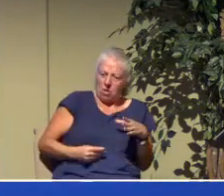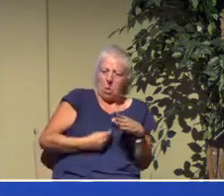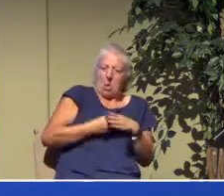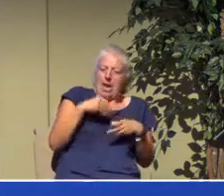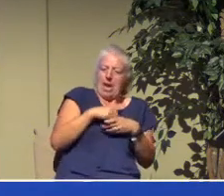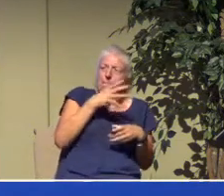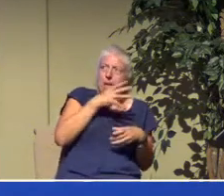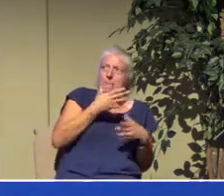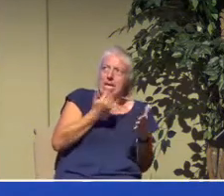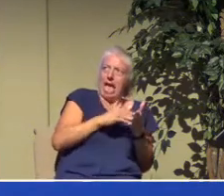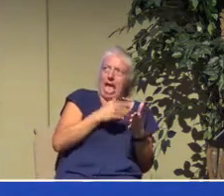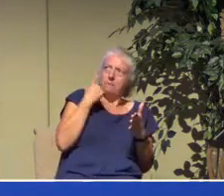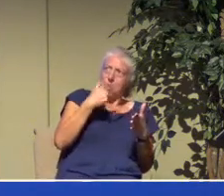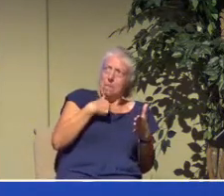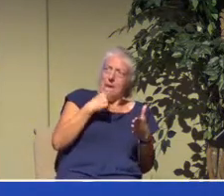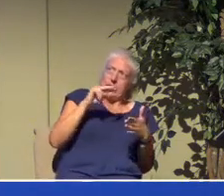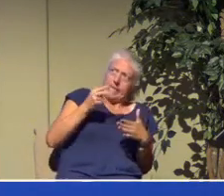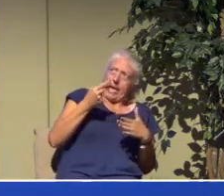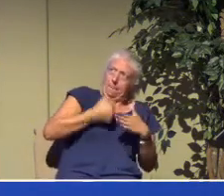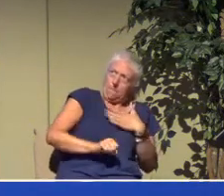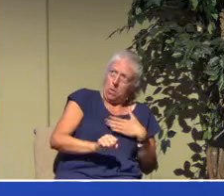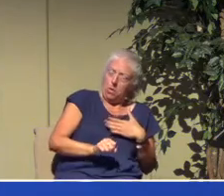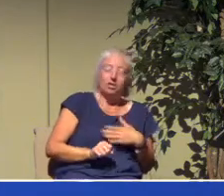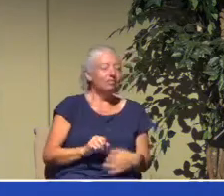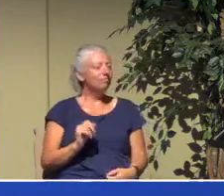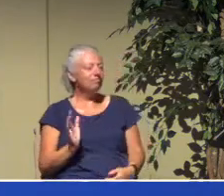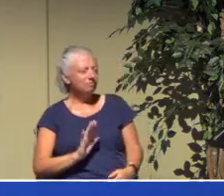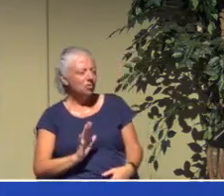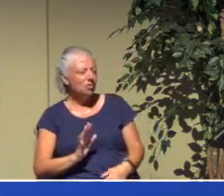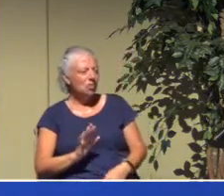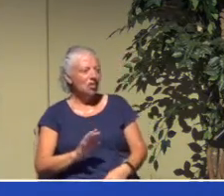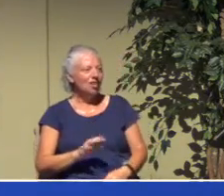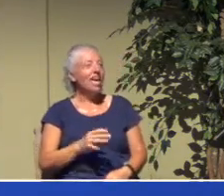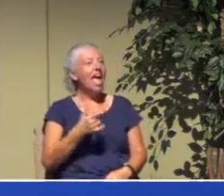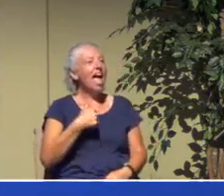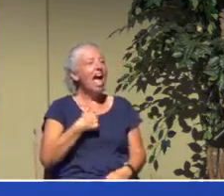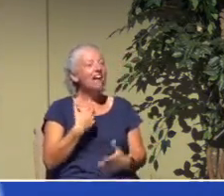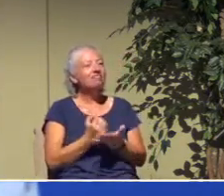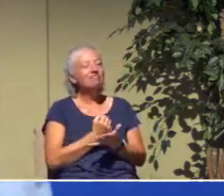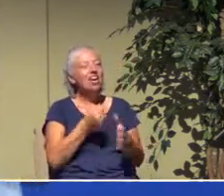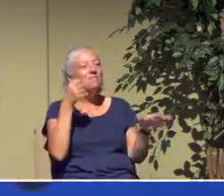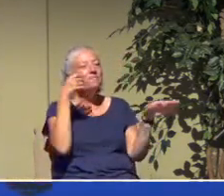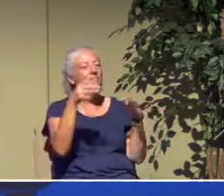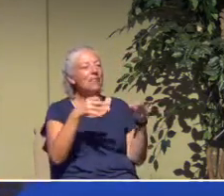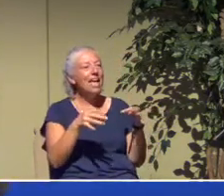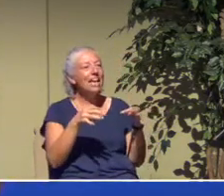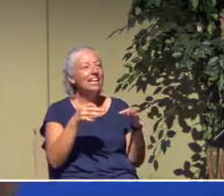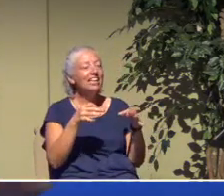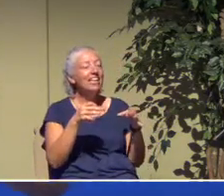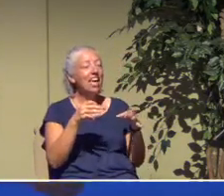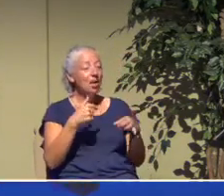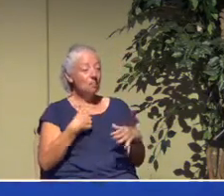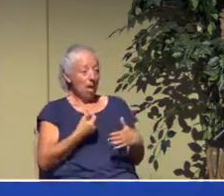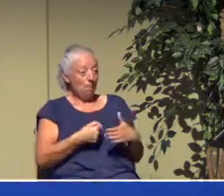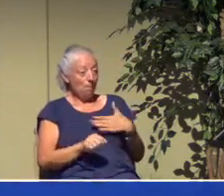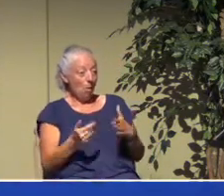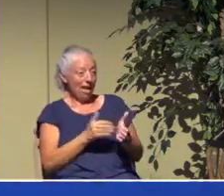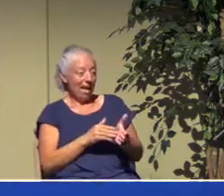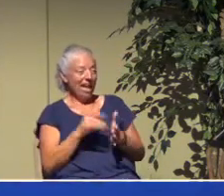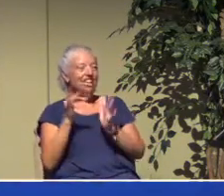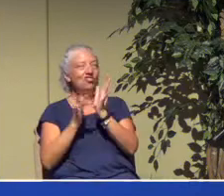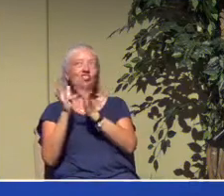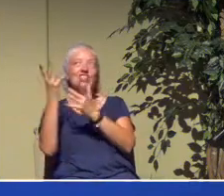that in a little seven-year-old way. And I got to explain how God, Jesus had come into my heart and he made me new.